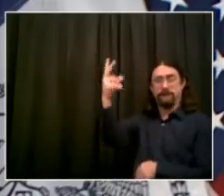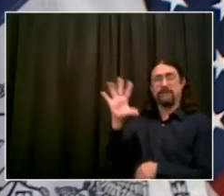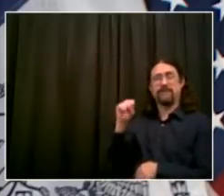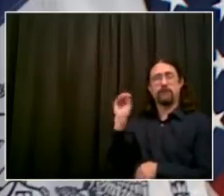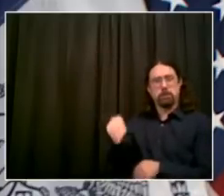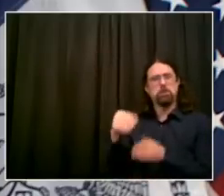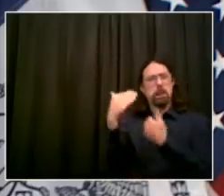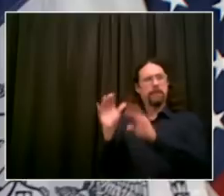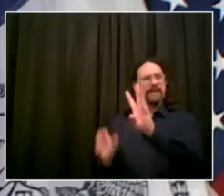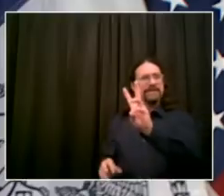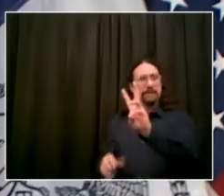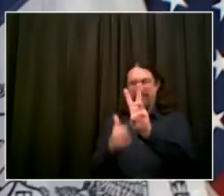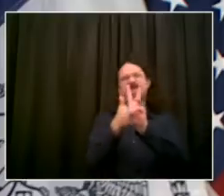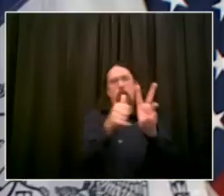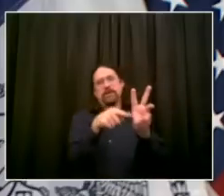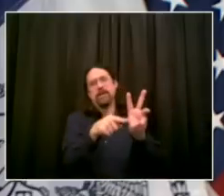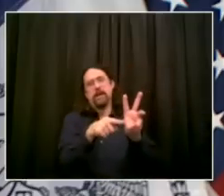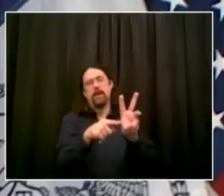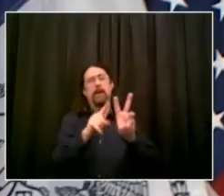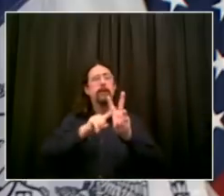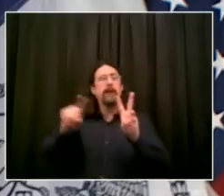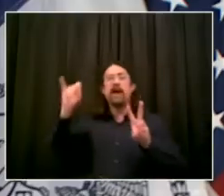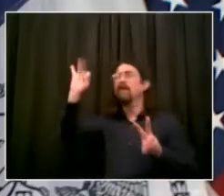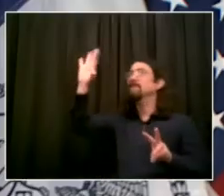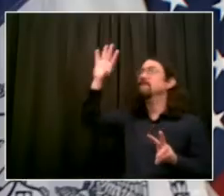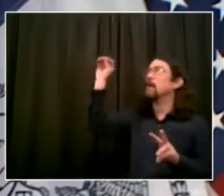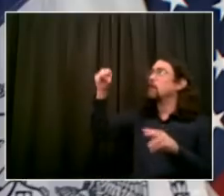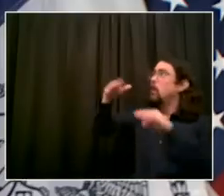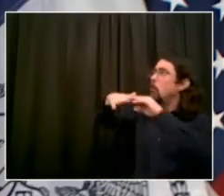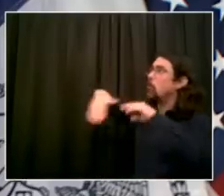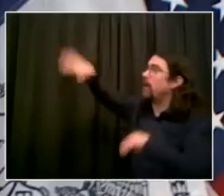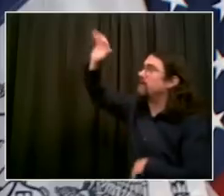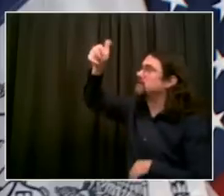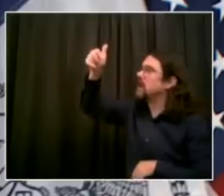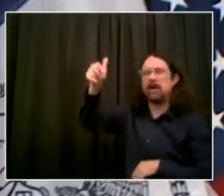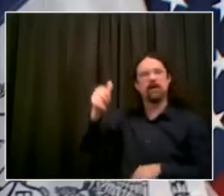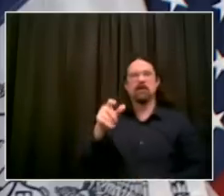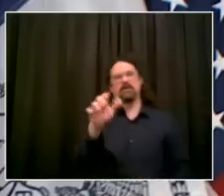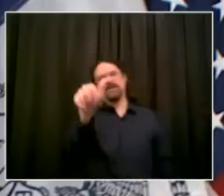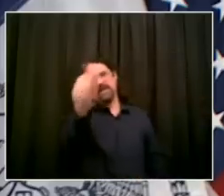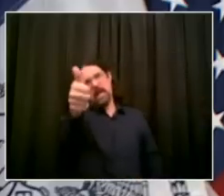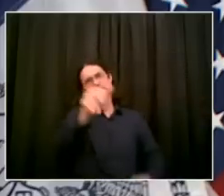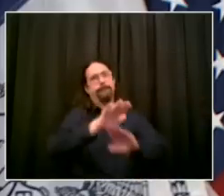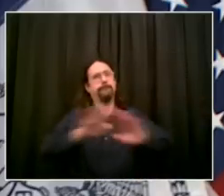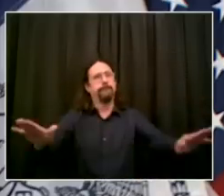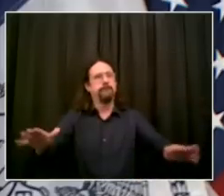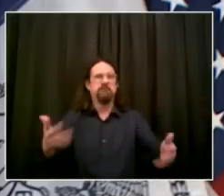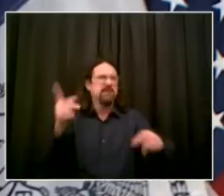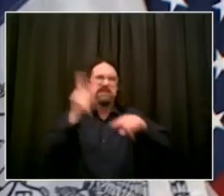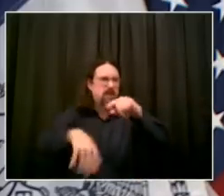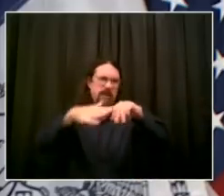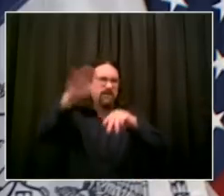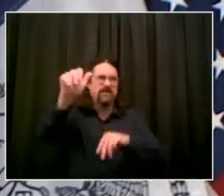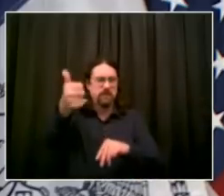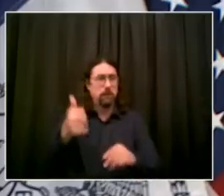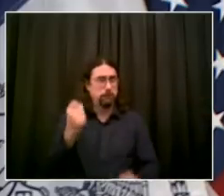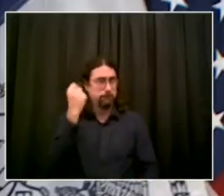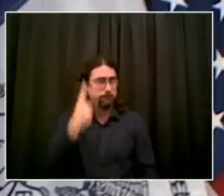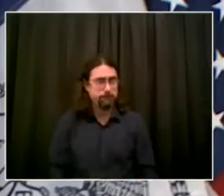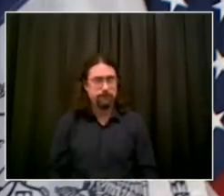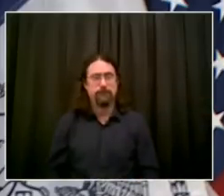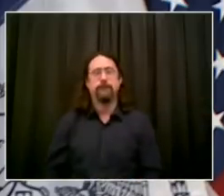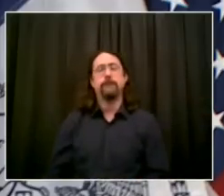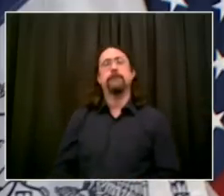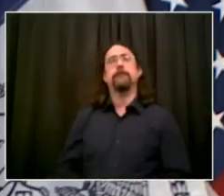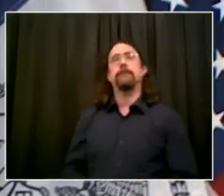Very much. It's good to see you, Mr. Mayor. How you doing, Henry? I'm doing well, and I hope you are too. Thank you.